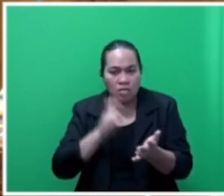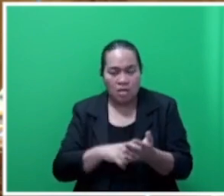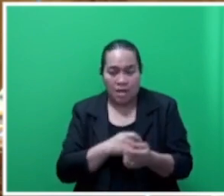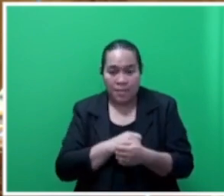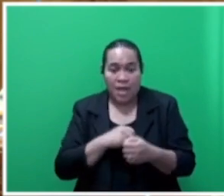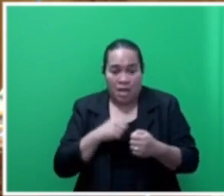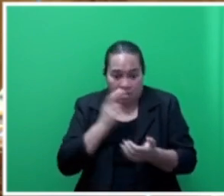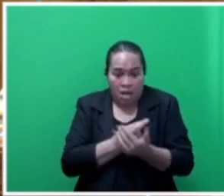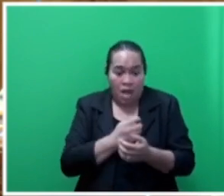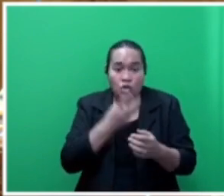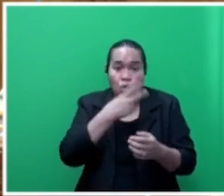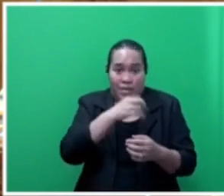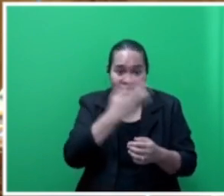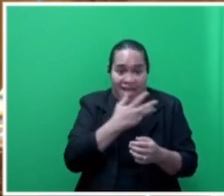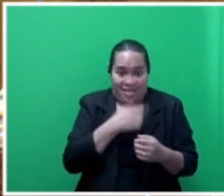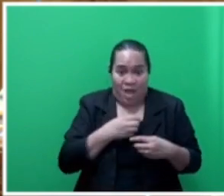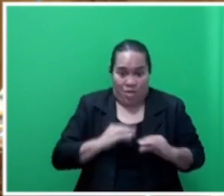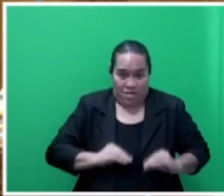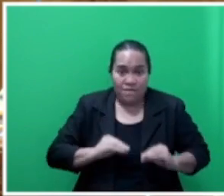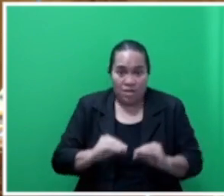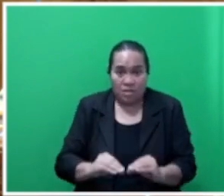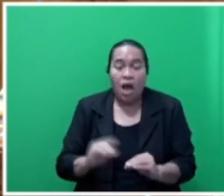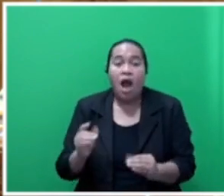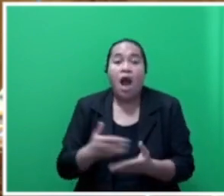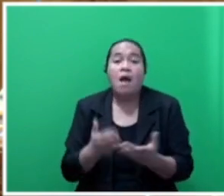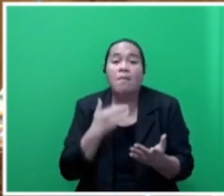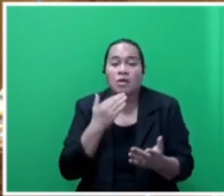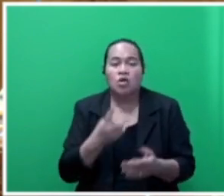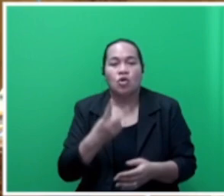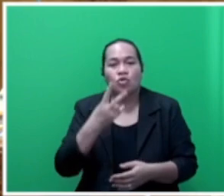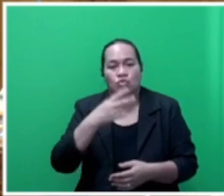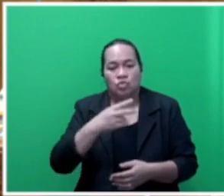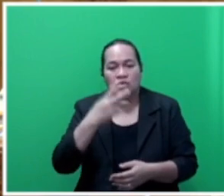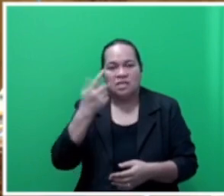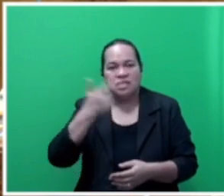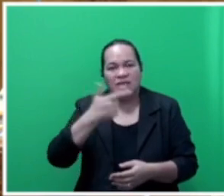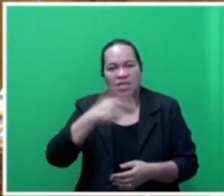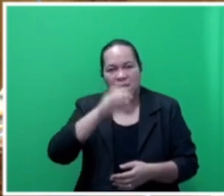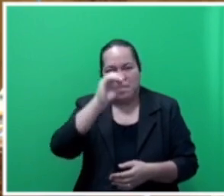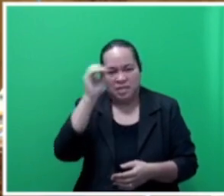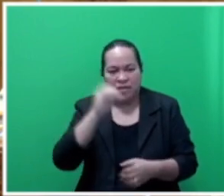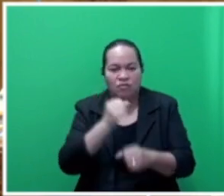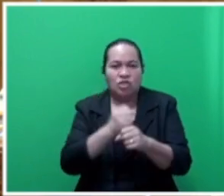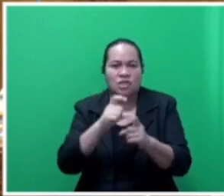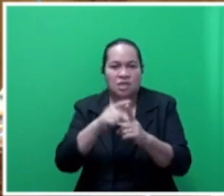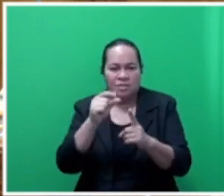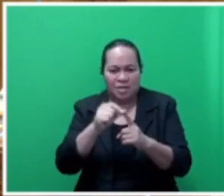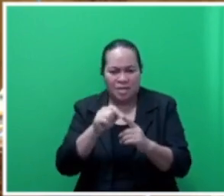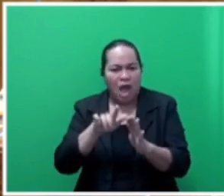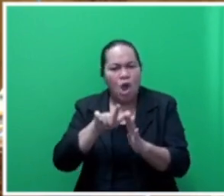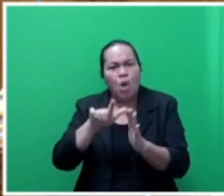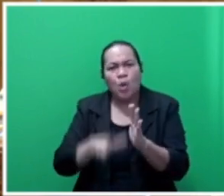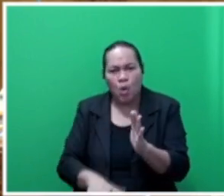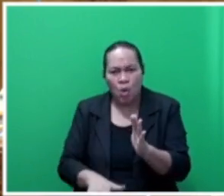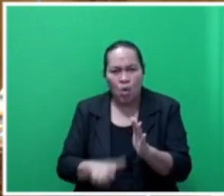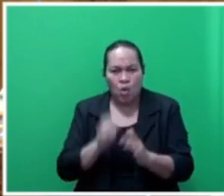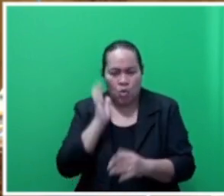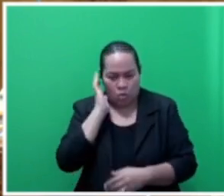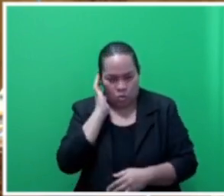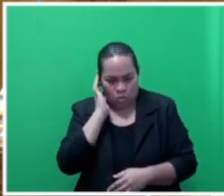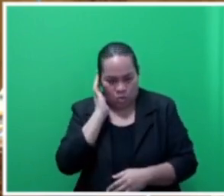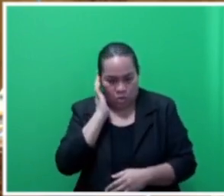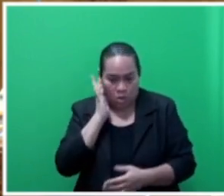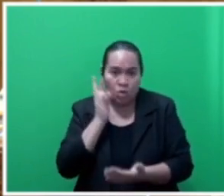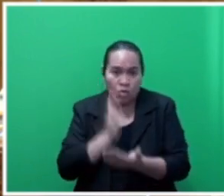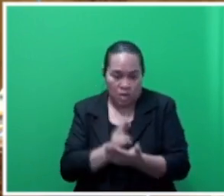the end of 2019, it was just 17% of GDP, far below the necessary level to ensure